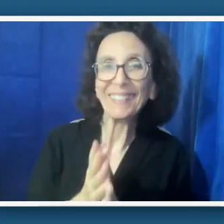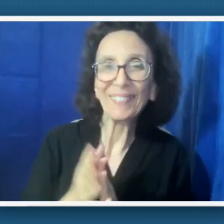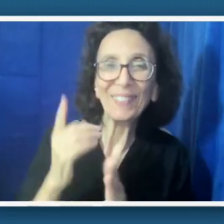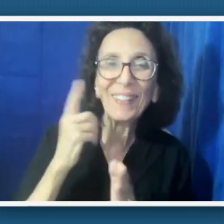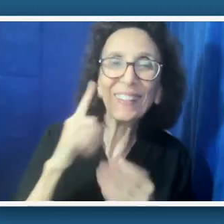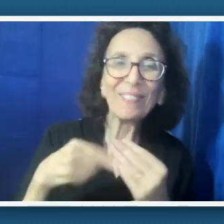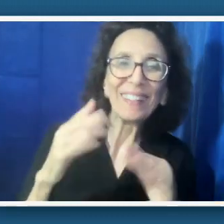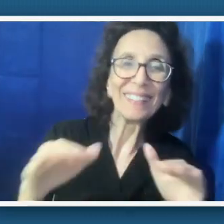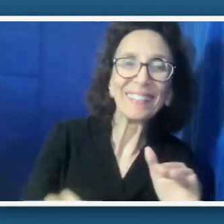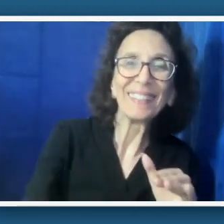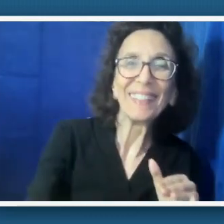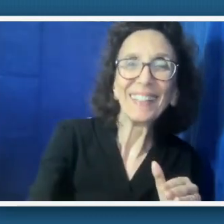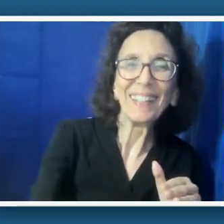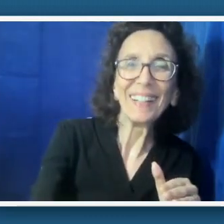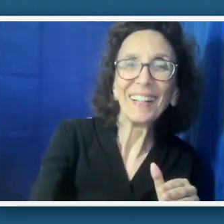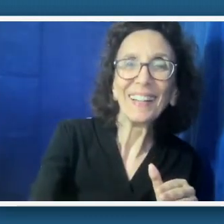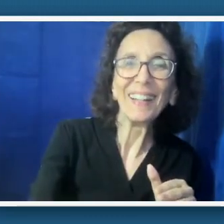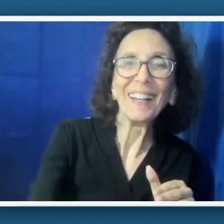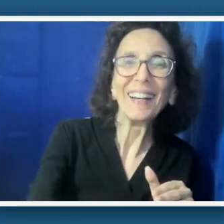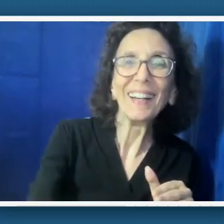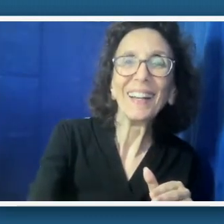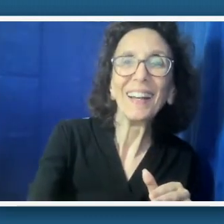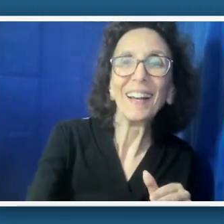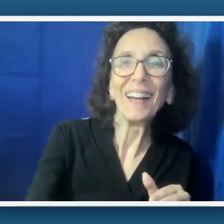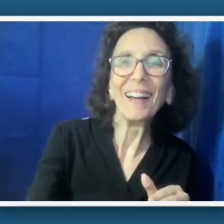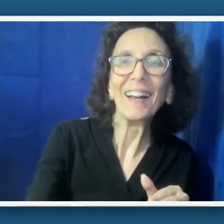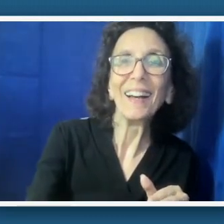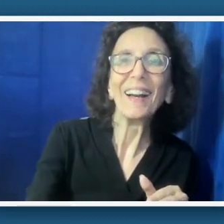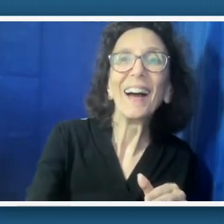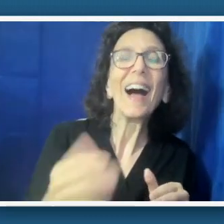have a set of videos for young learners that incorporates